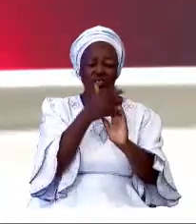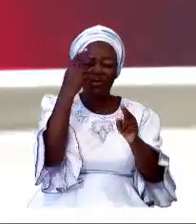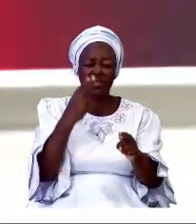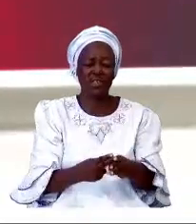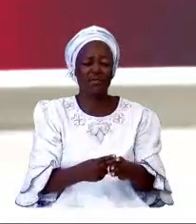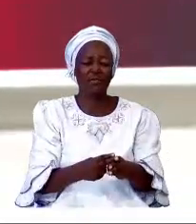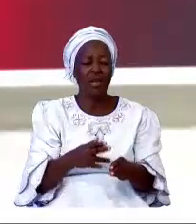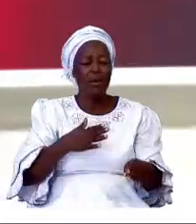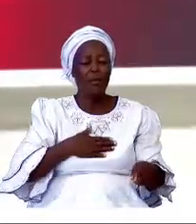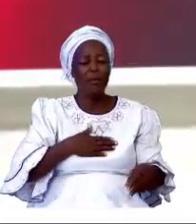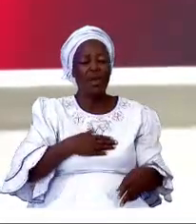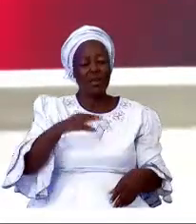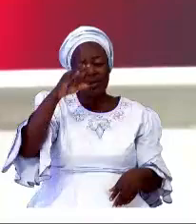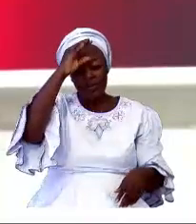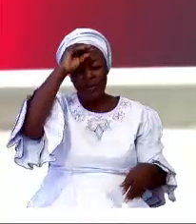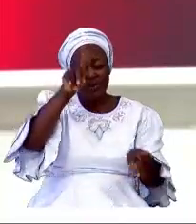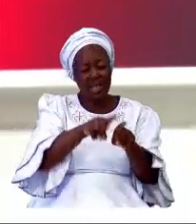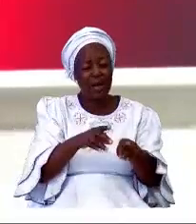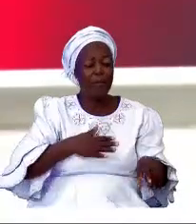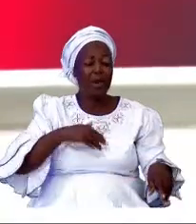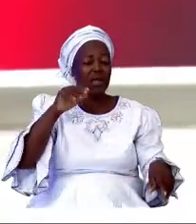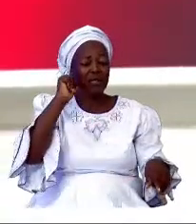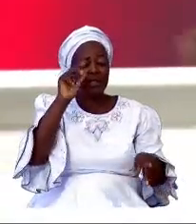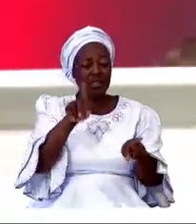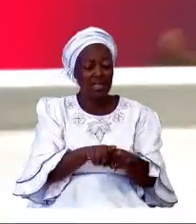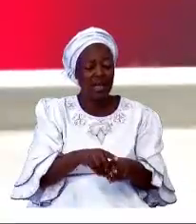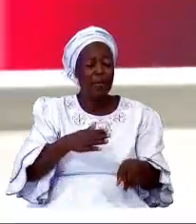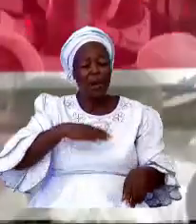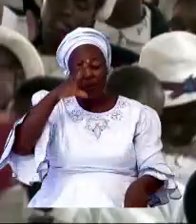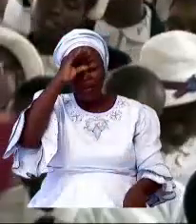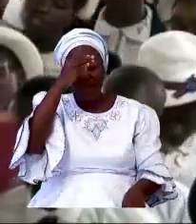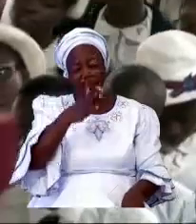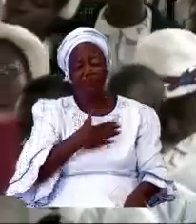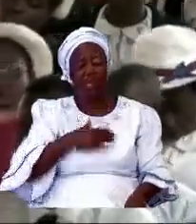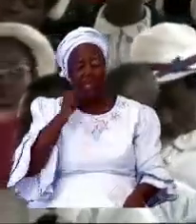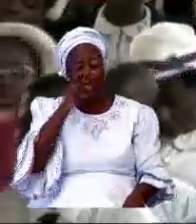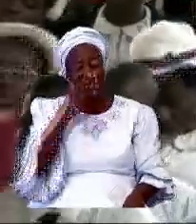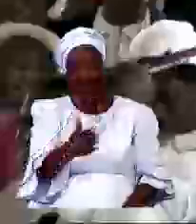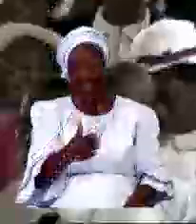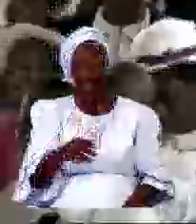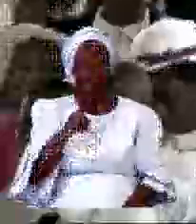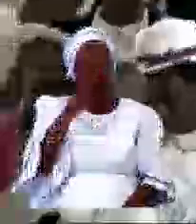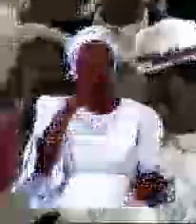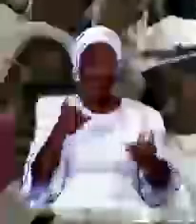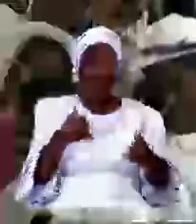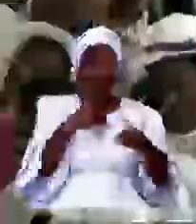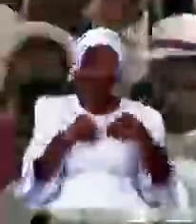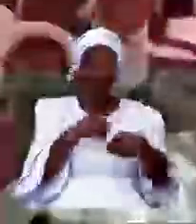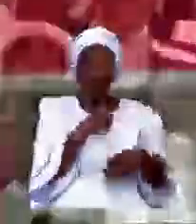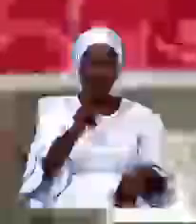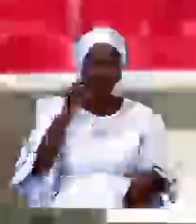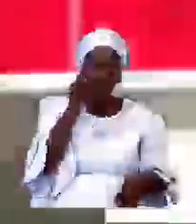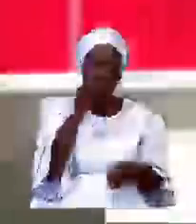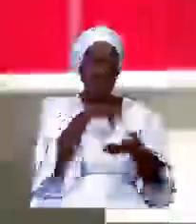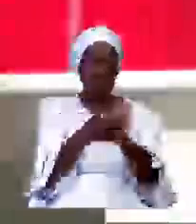Now we have a future. My brother, my sister, my boy, my girl